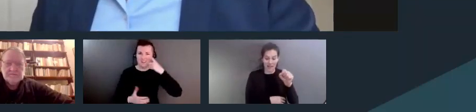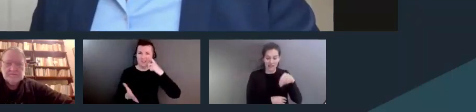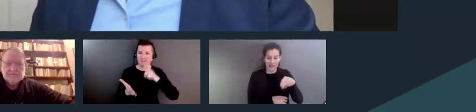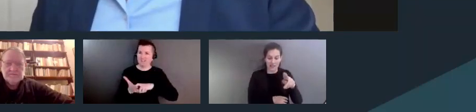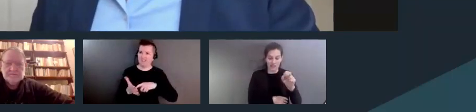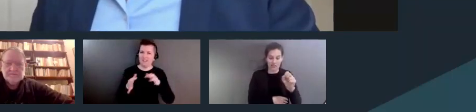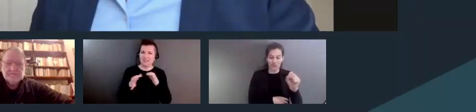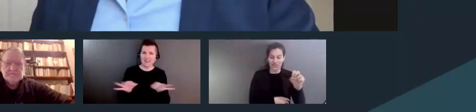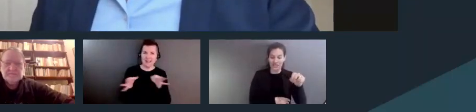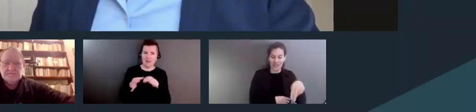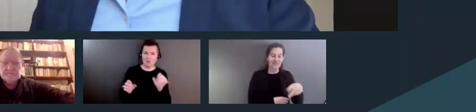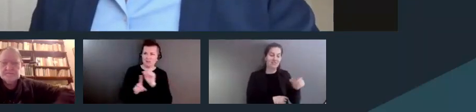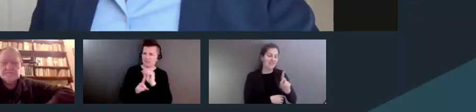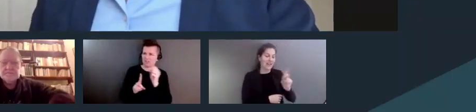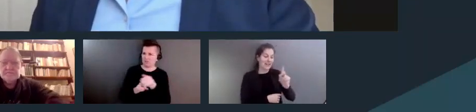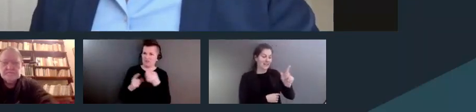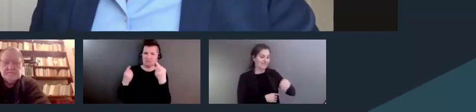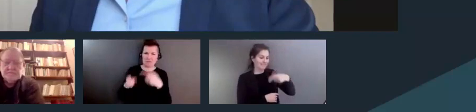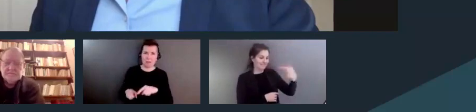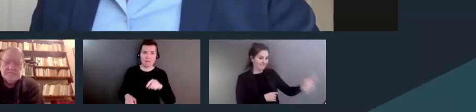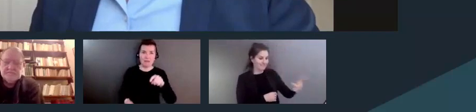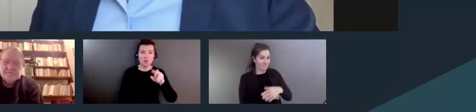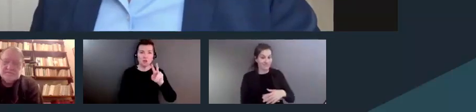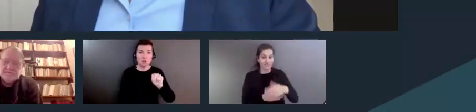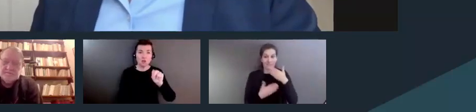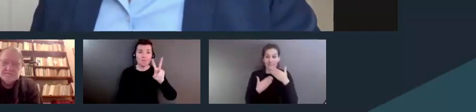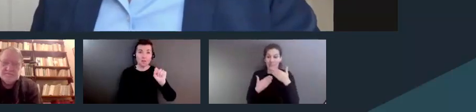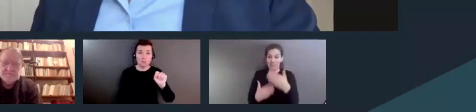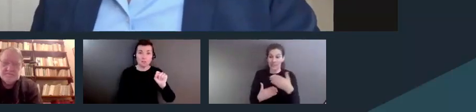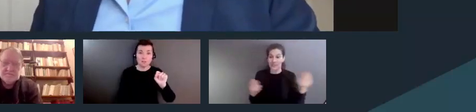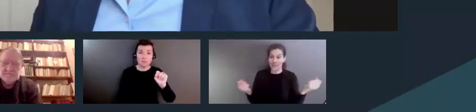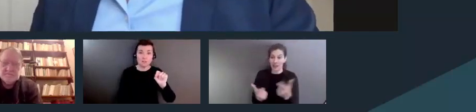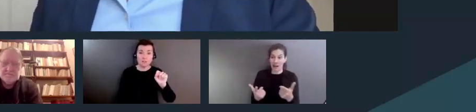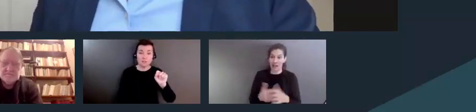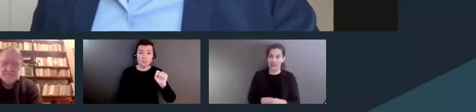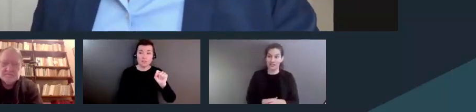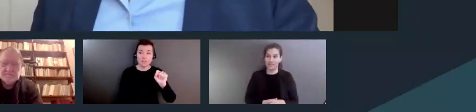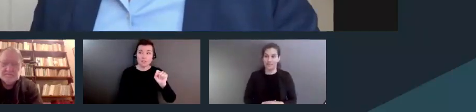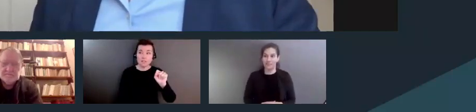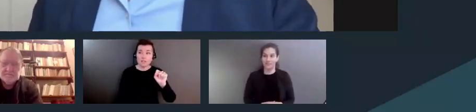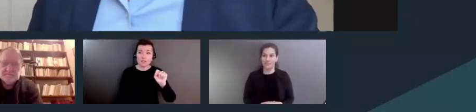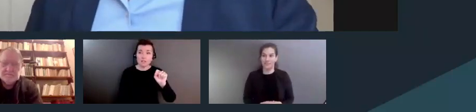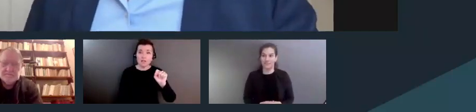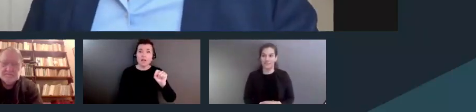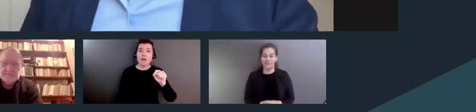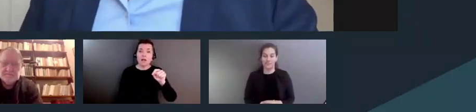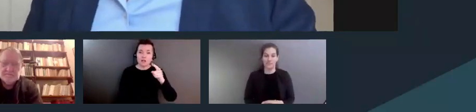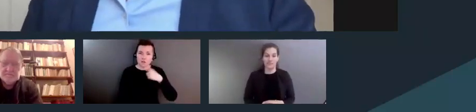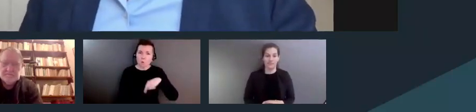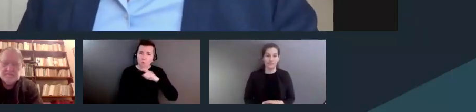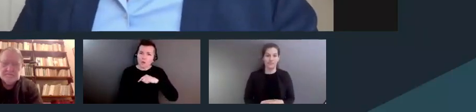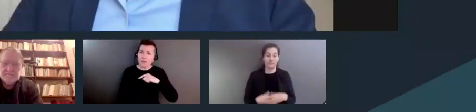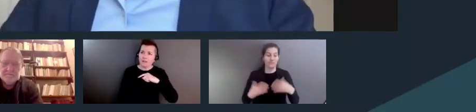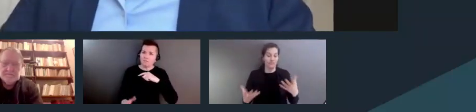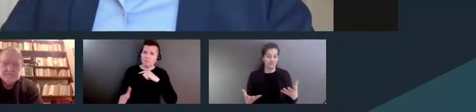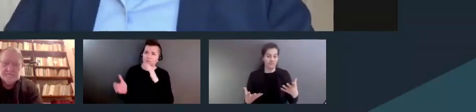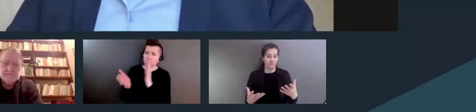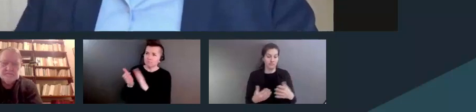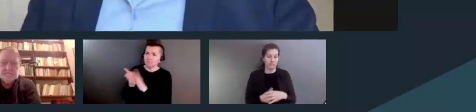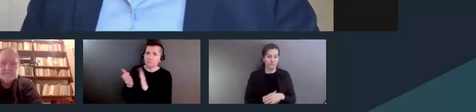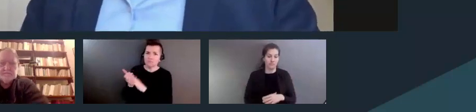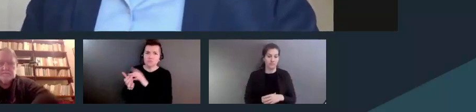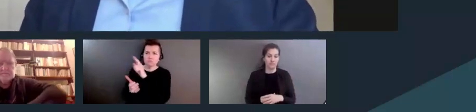And although we are not Inuit, we applaud and celebrate Inuit who advocate for their language.